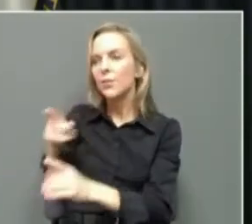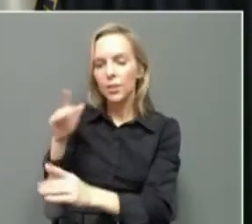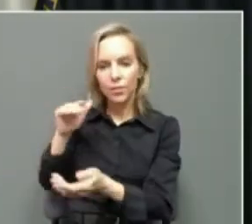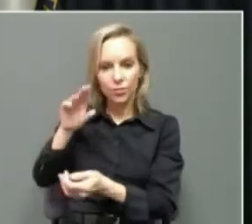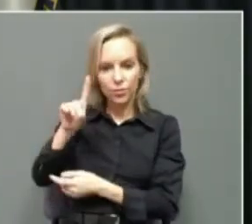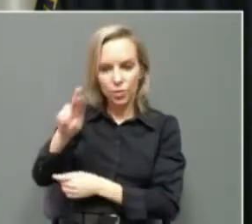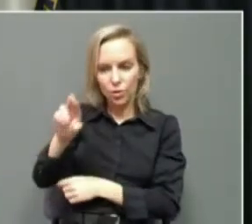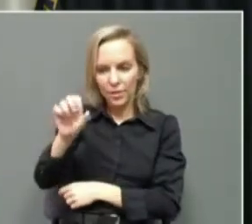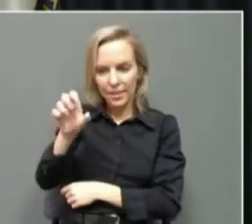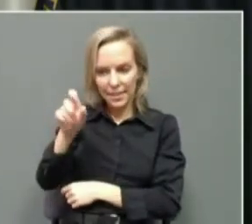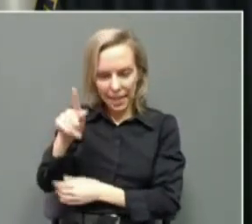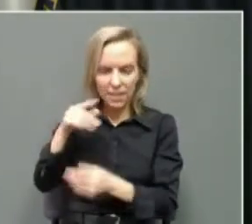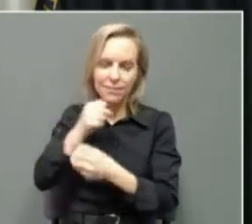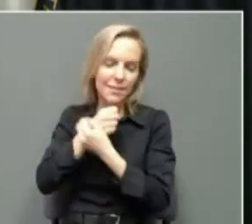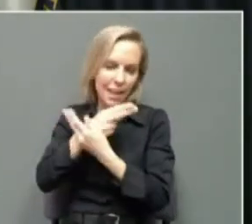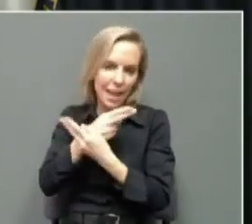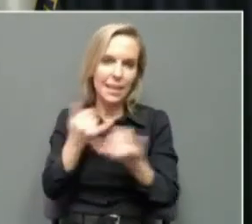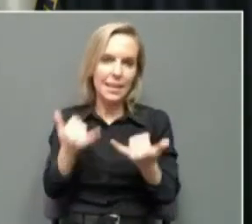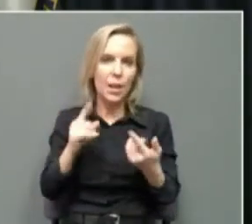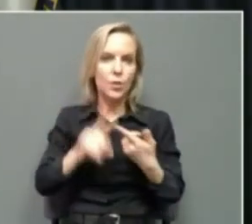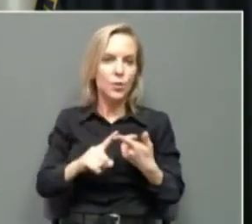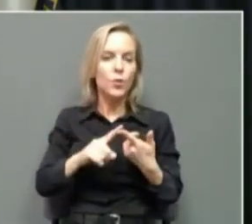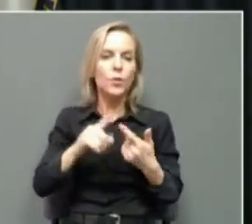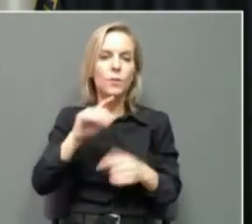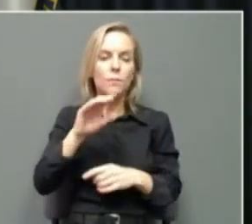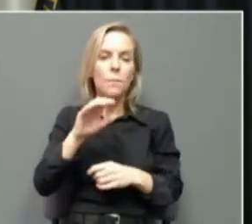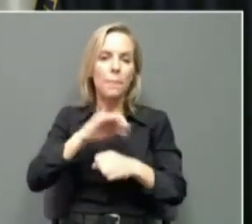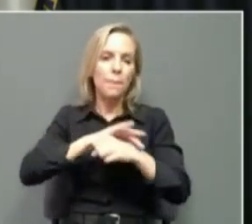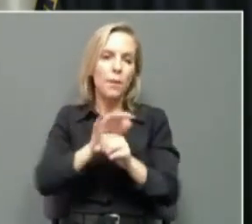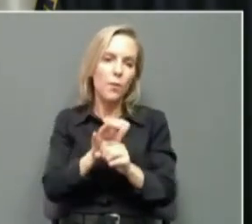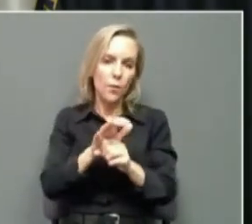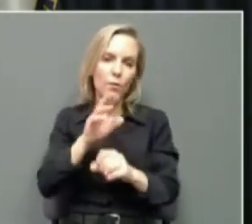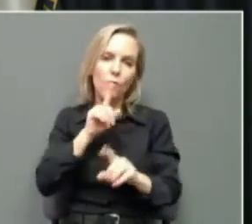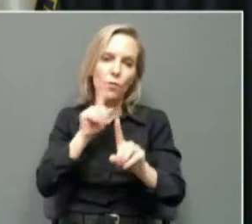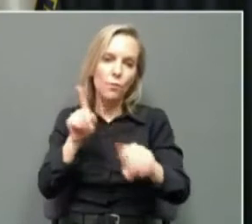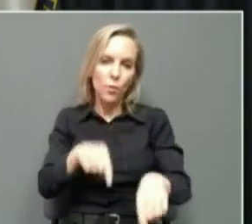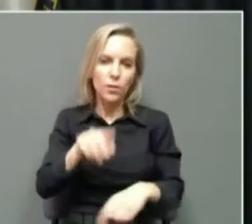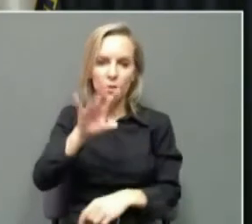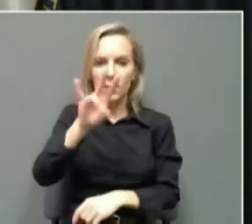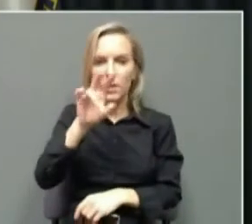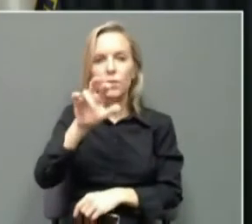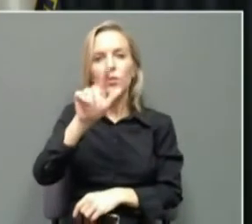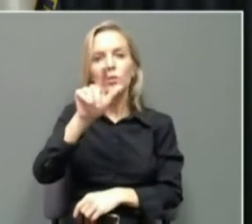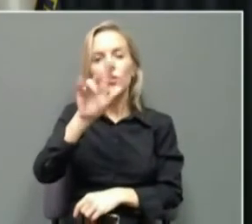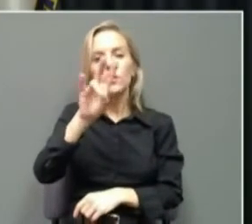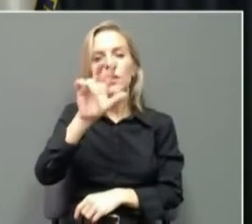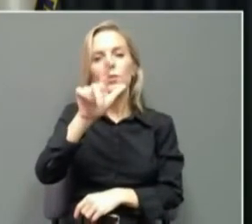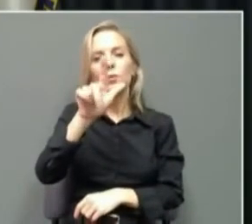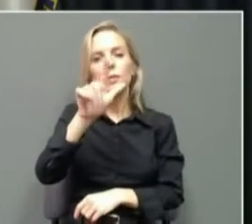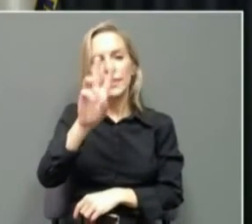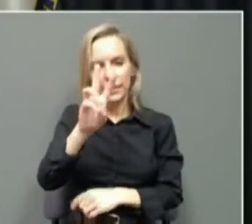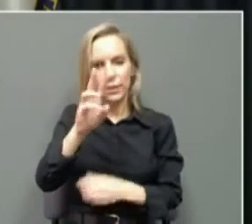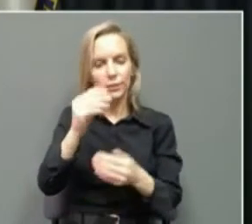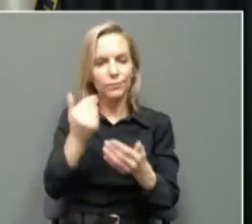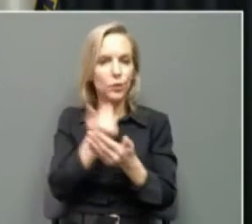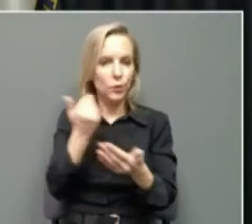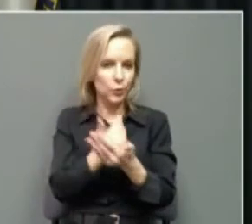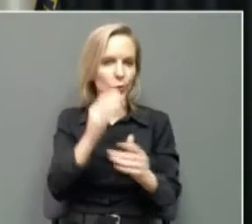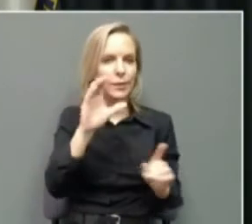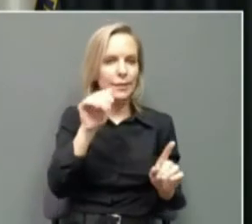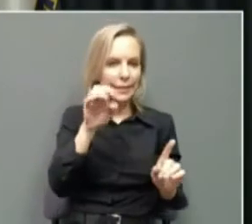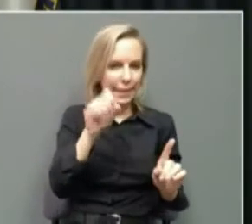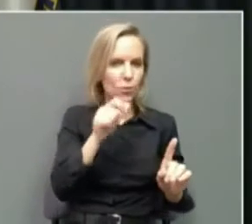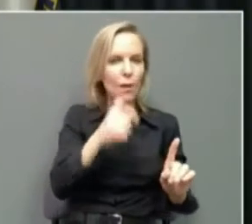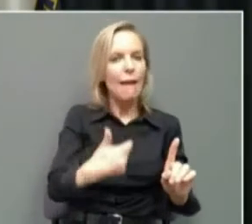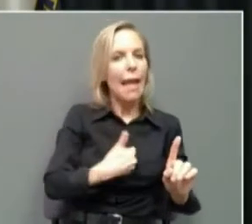Now to today's COVID report. We are reporting 726 new positive cases of COVID-19. That